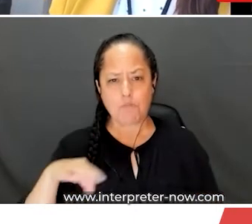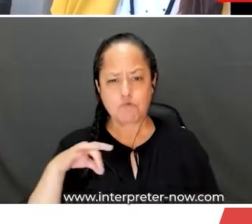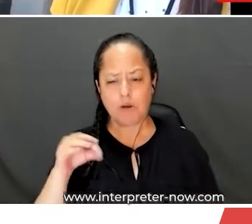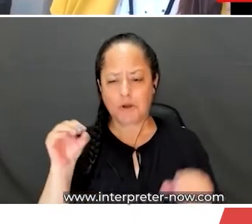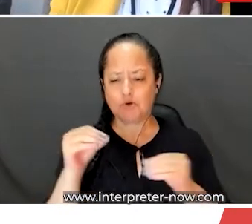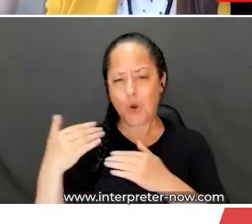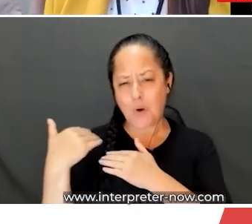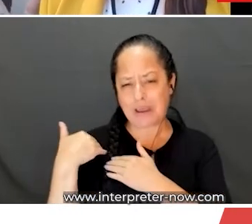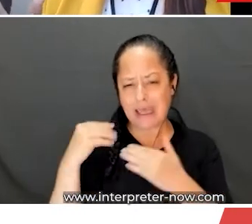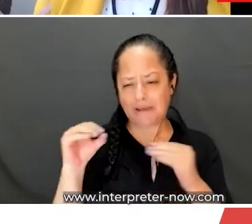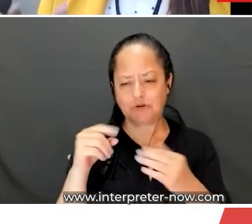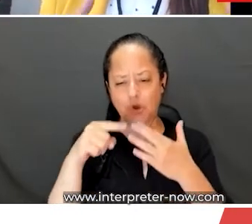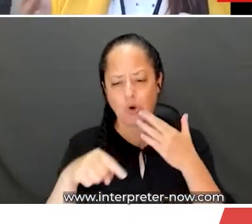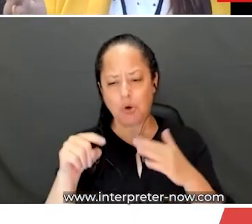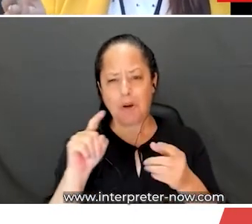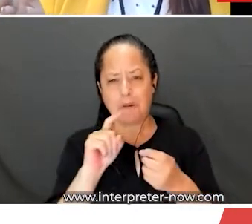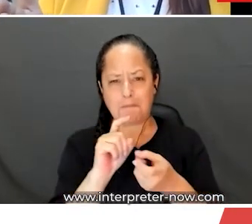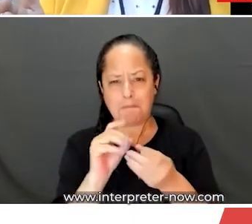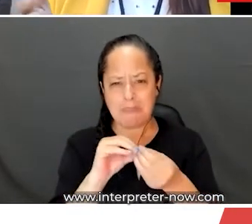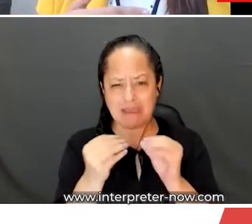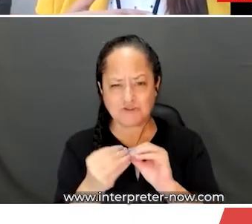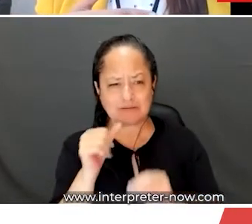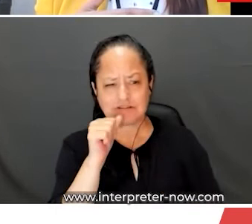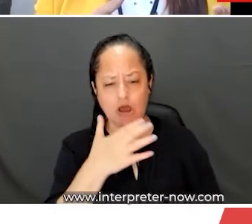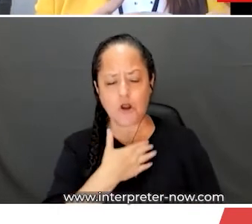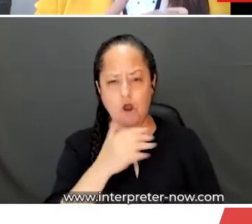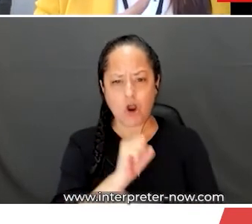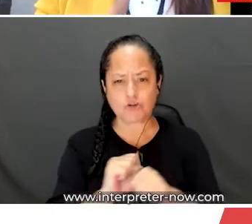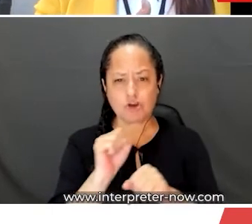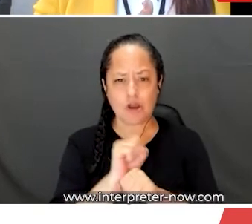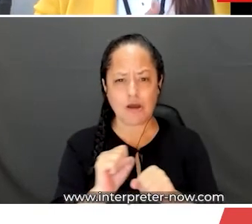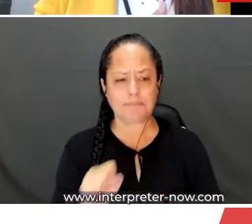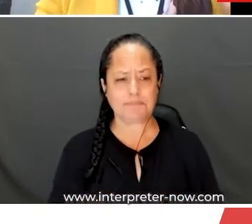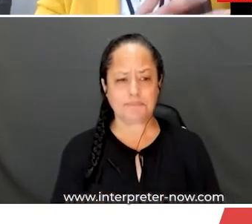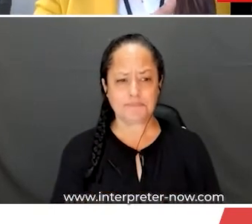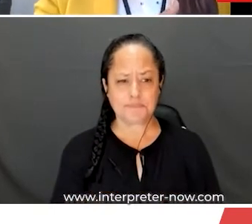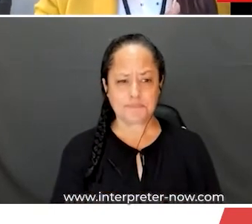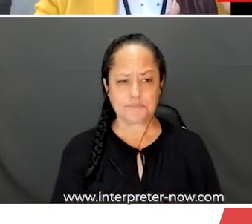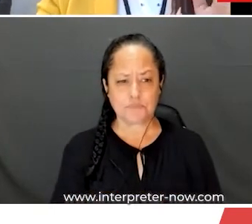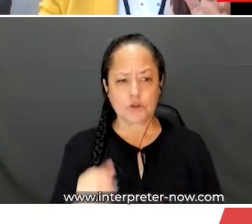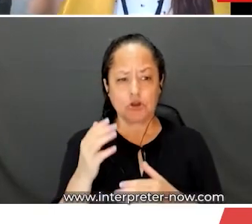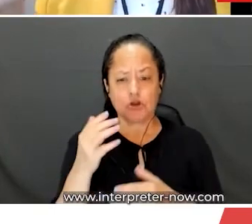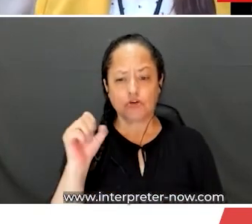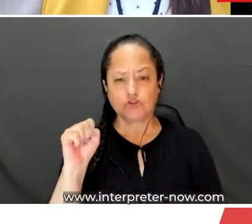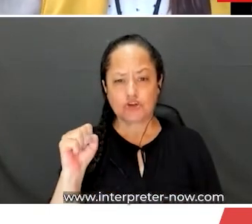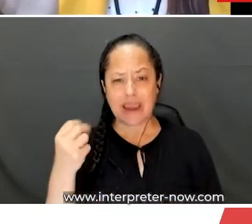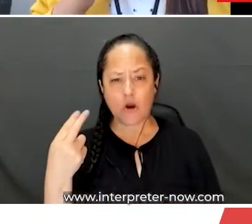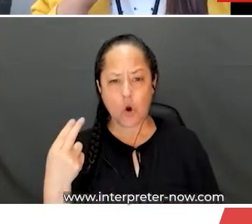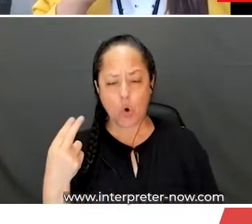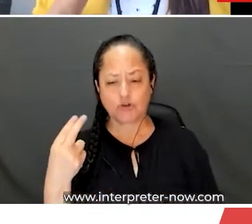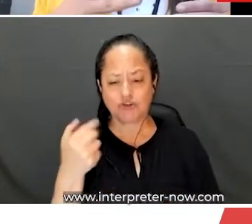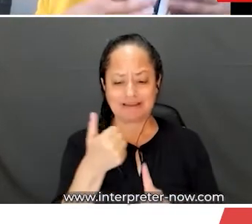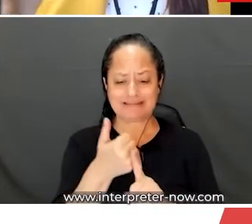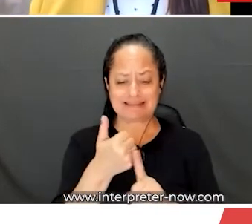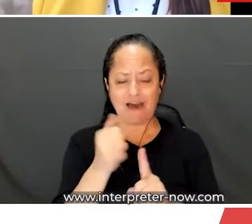no that, no metrics. It's like, that's not our job. We're not, our shareholders are the society.